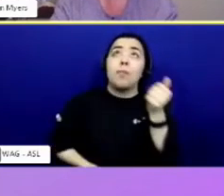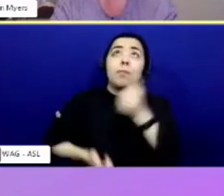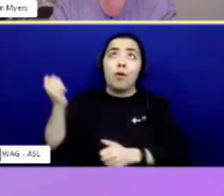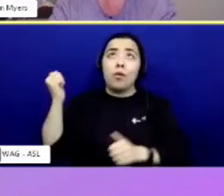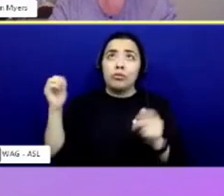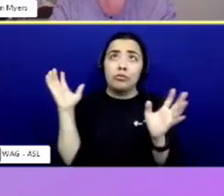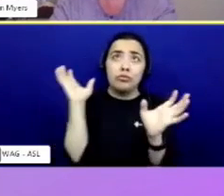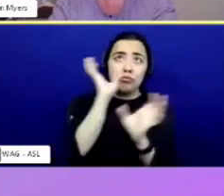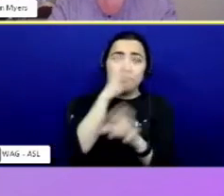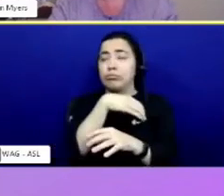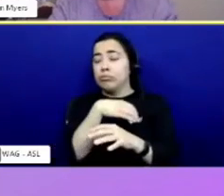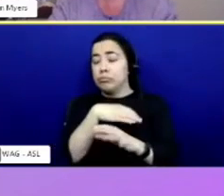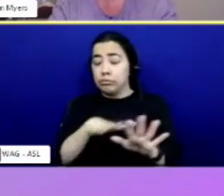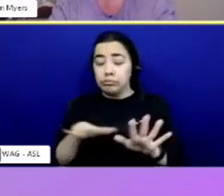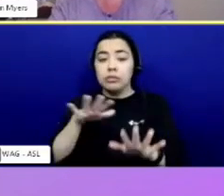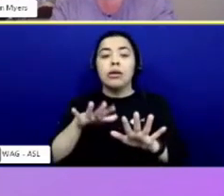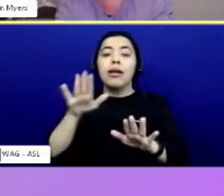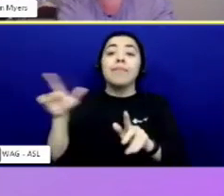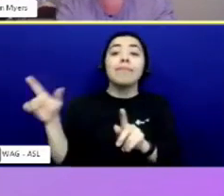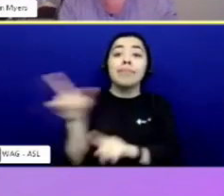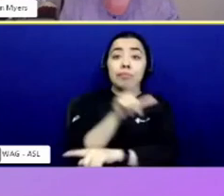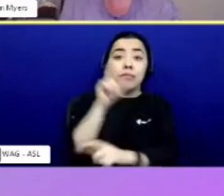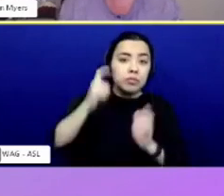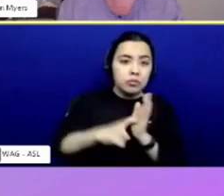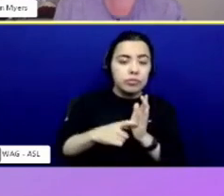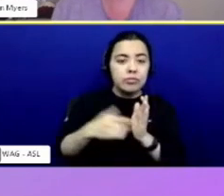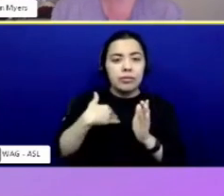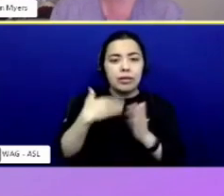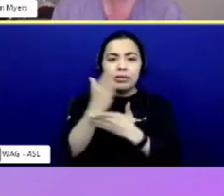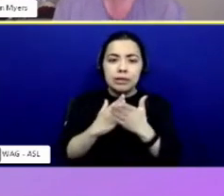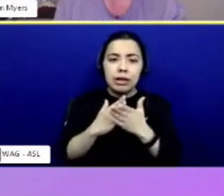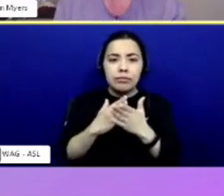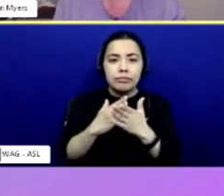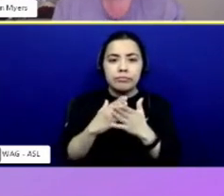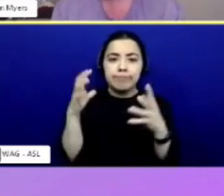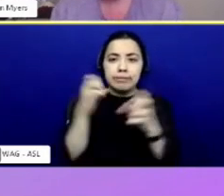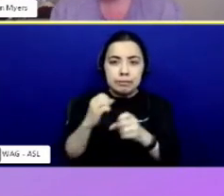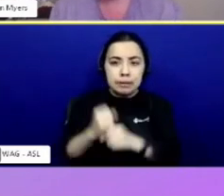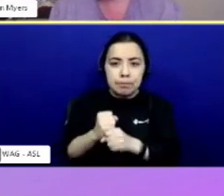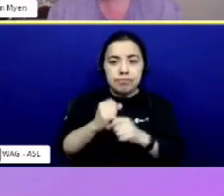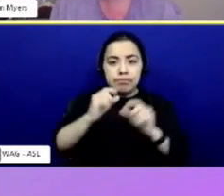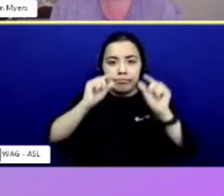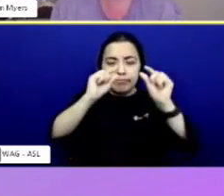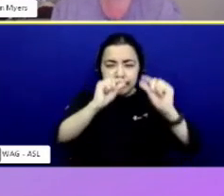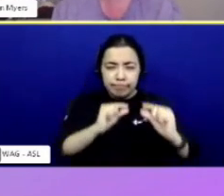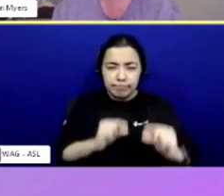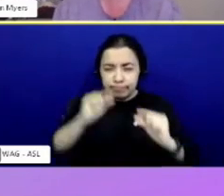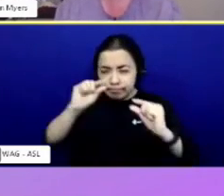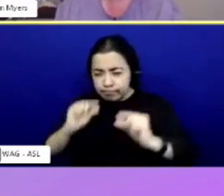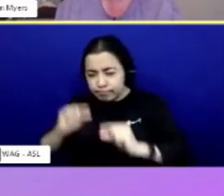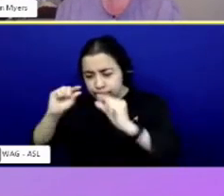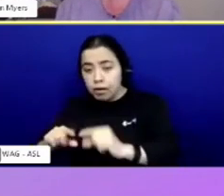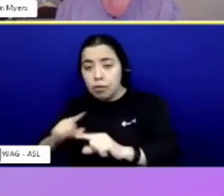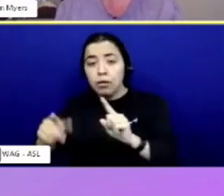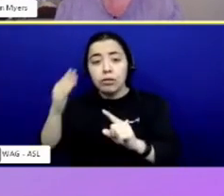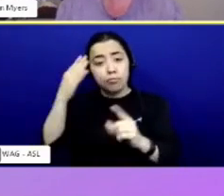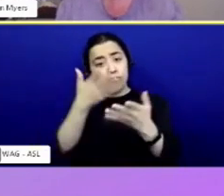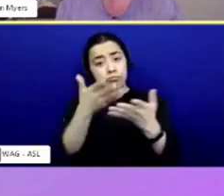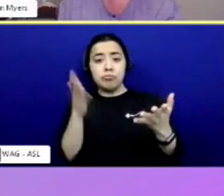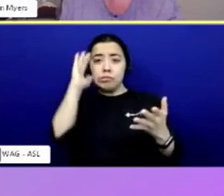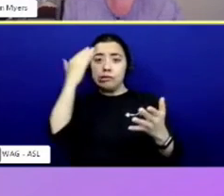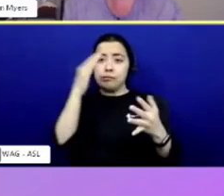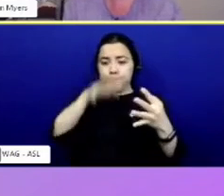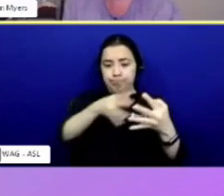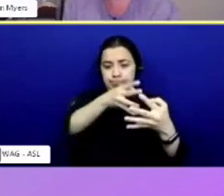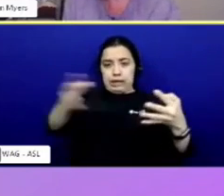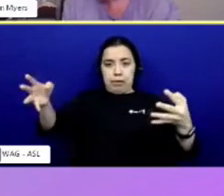far. So on the left, we have, again, there's some truncation going on, but we have the markup for a table. And this